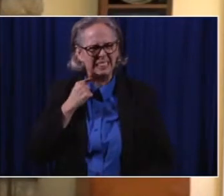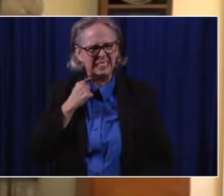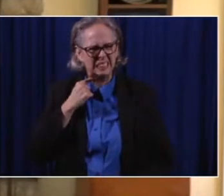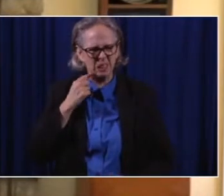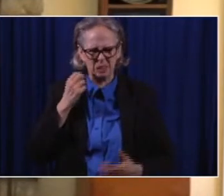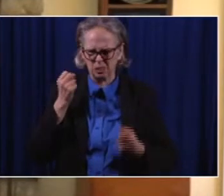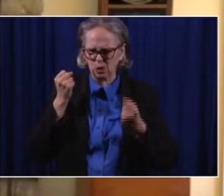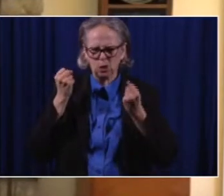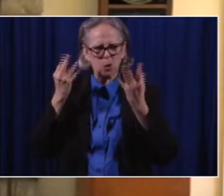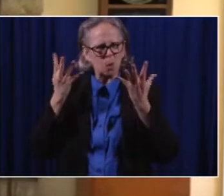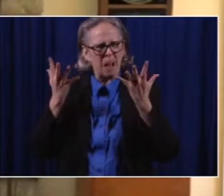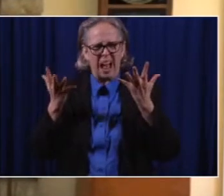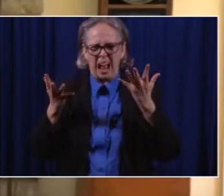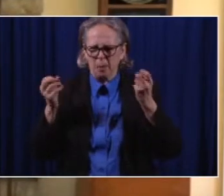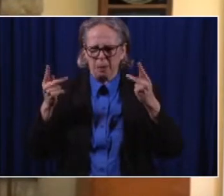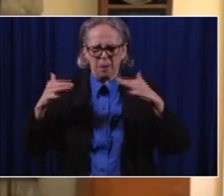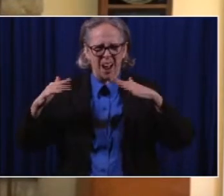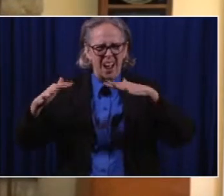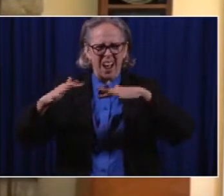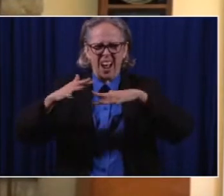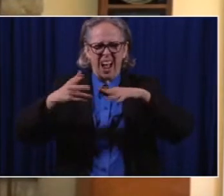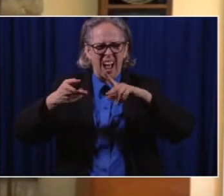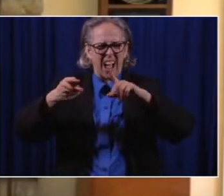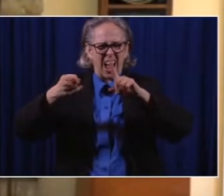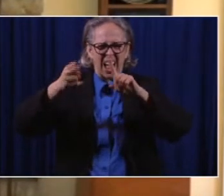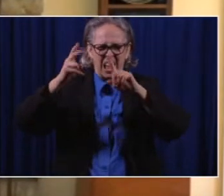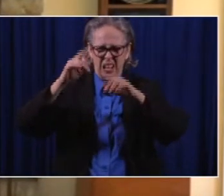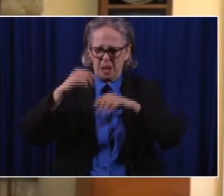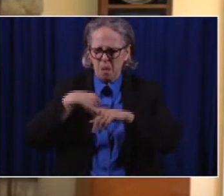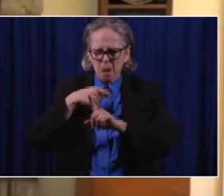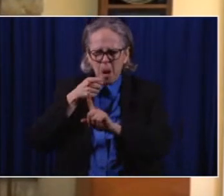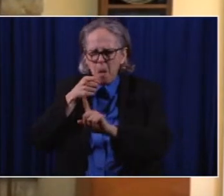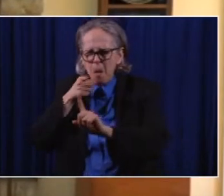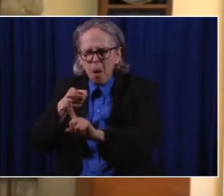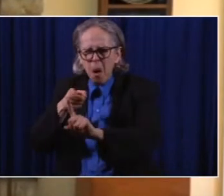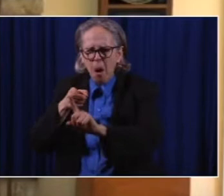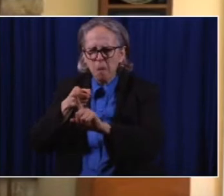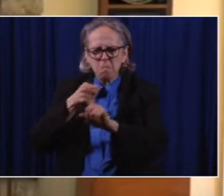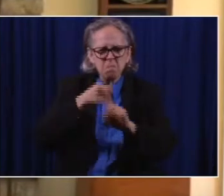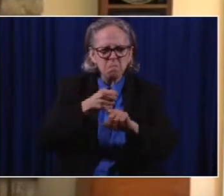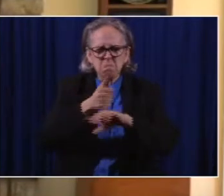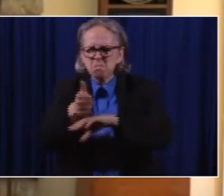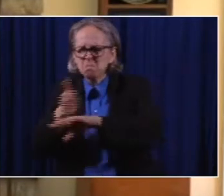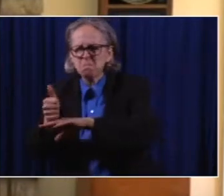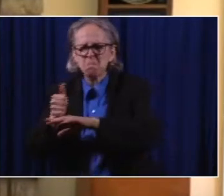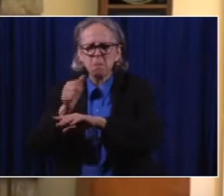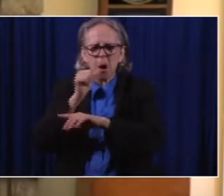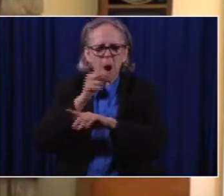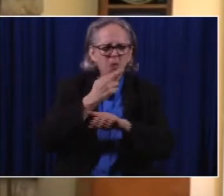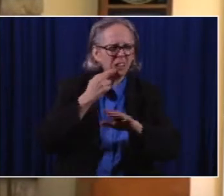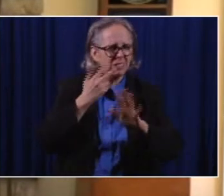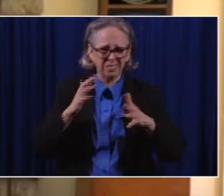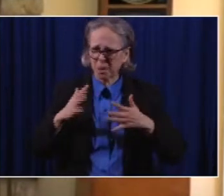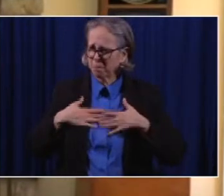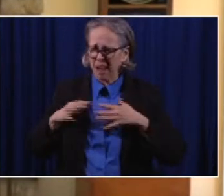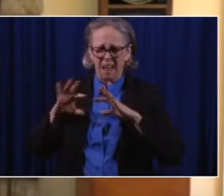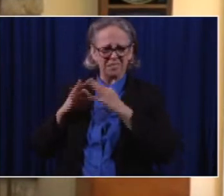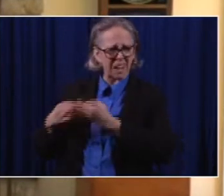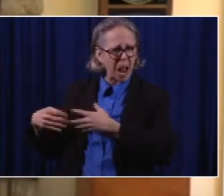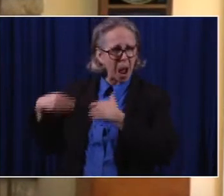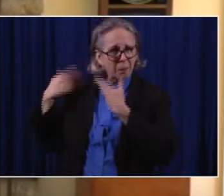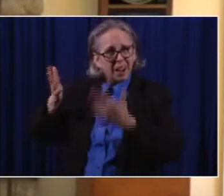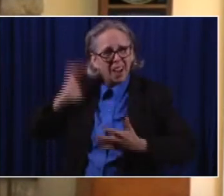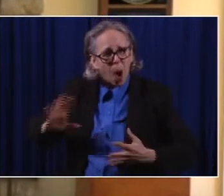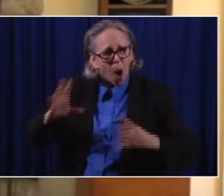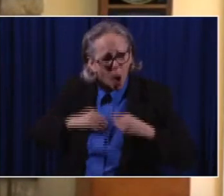and restaurants. I've had members of my family who've been involved in owning bars and owning restaurants. And